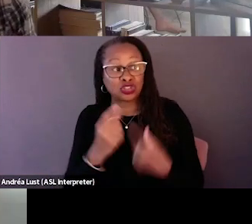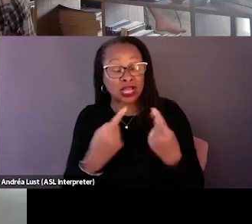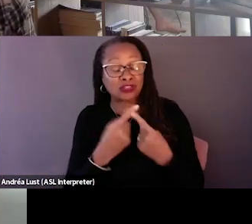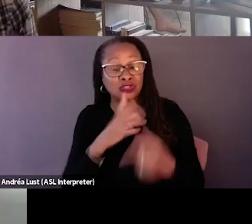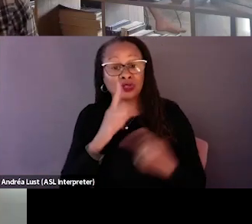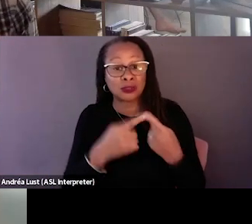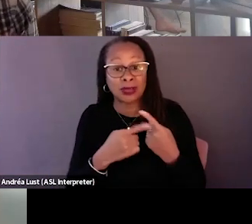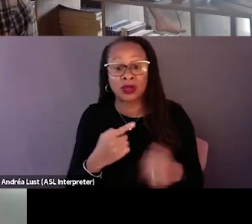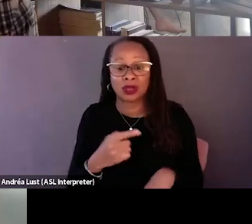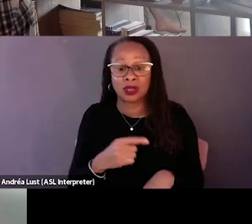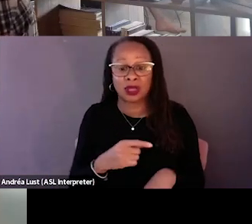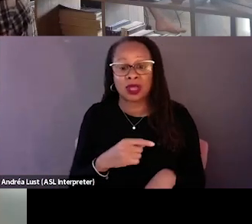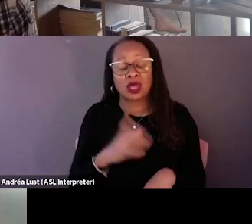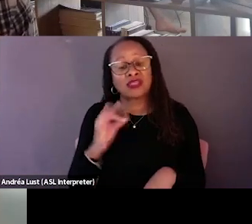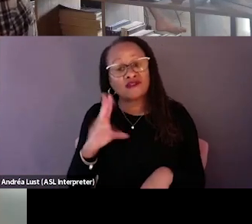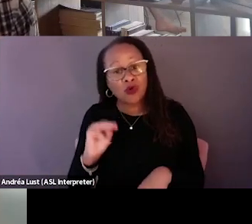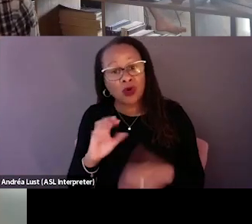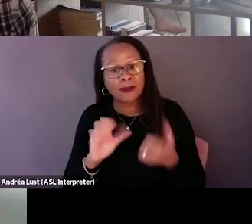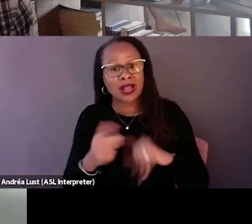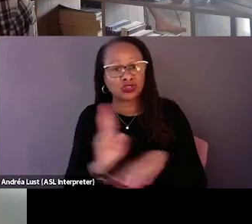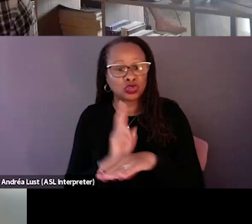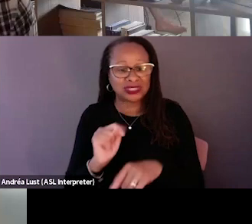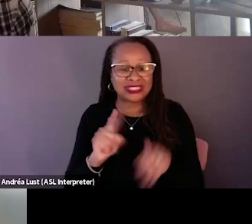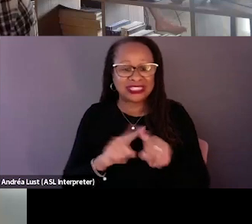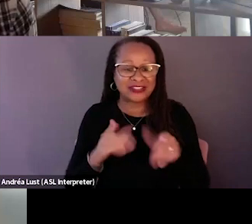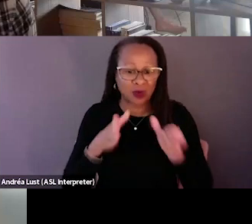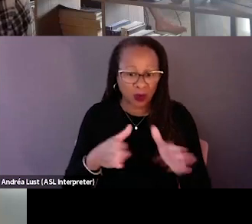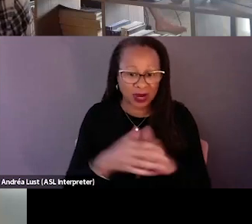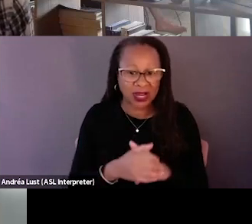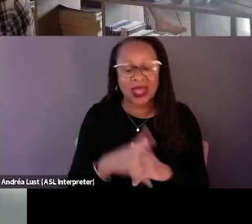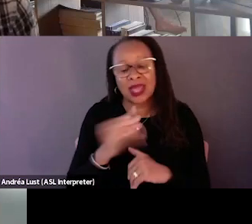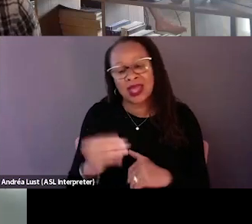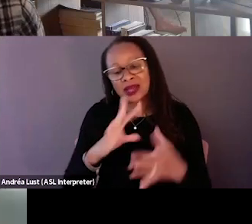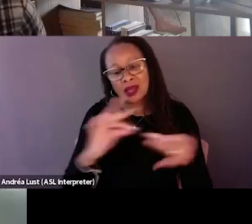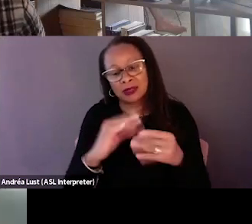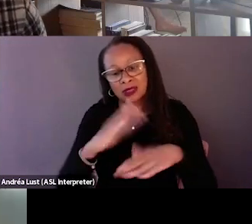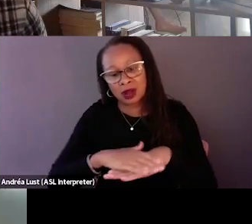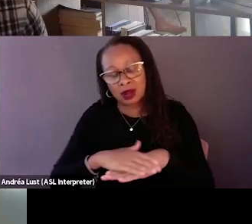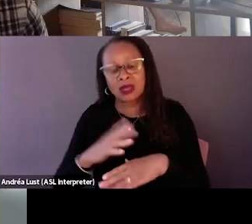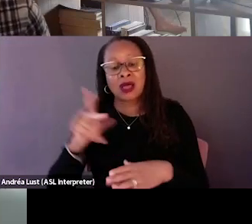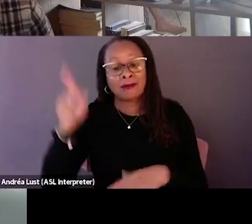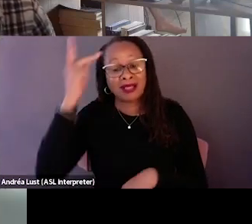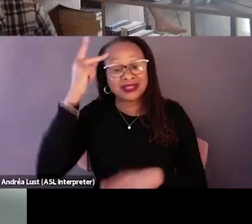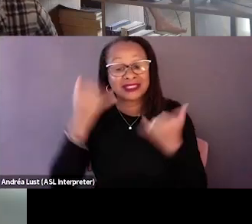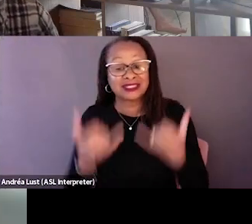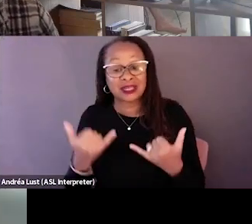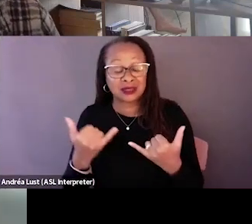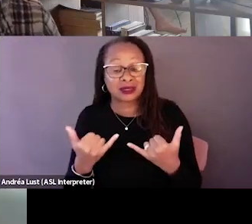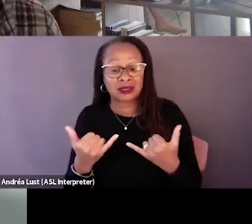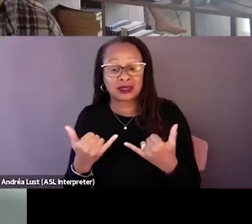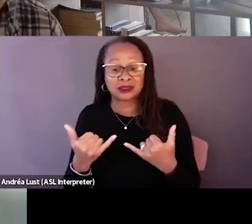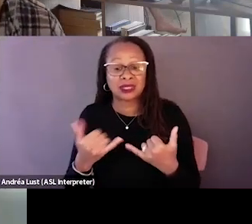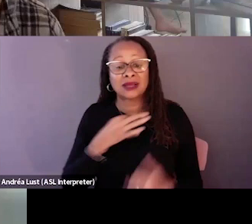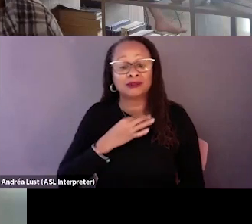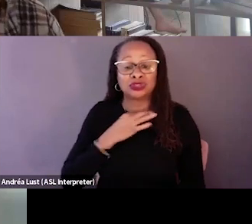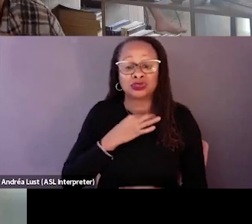how she's using it in a different way and commenting on politics today. And what I just was curious